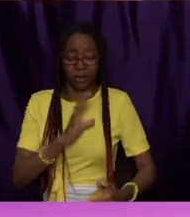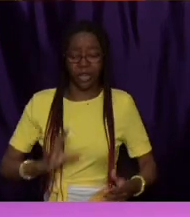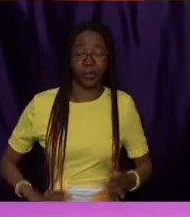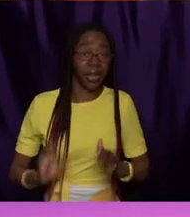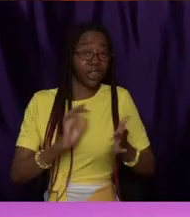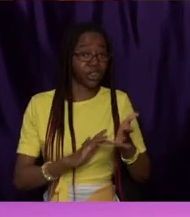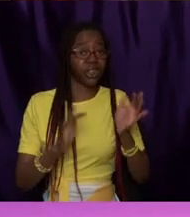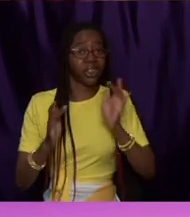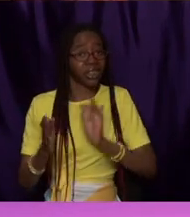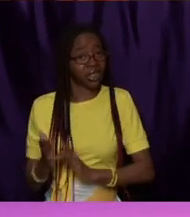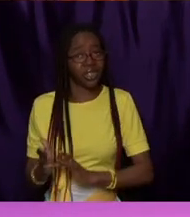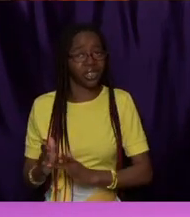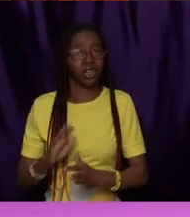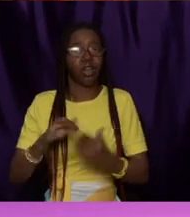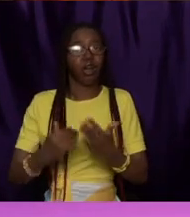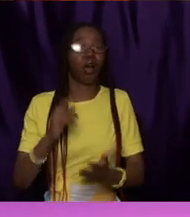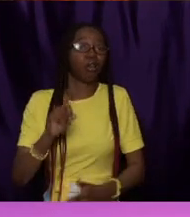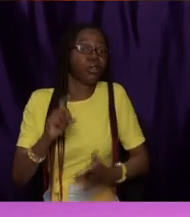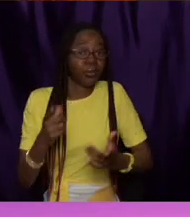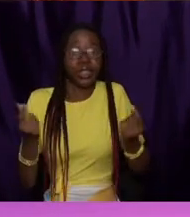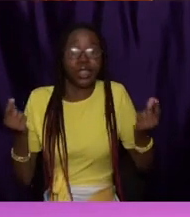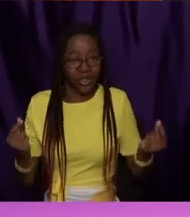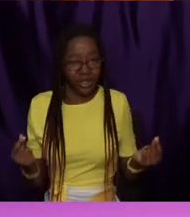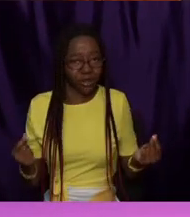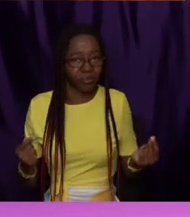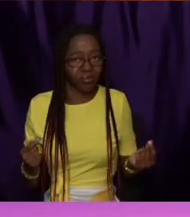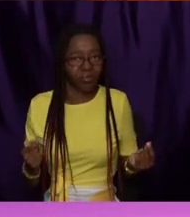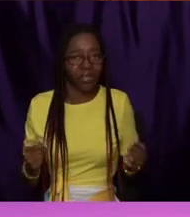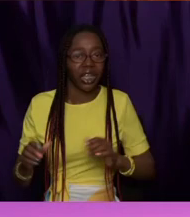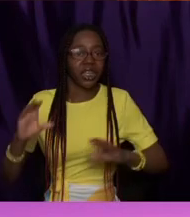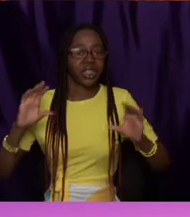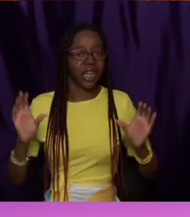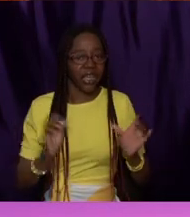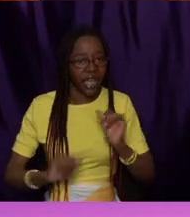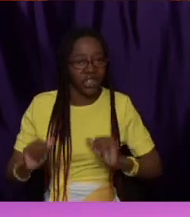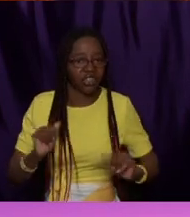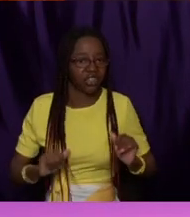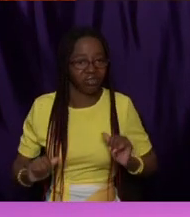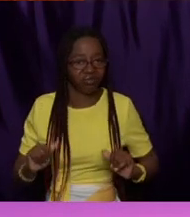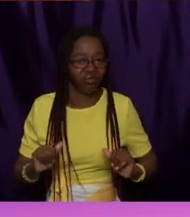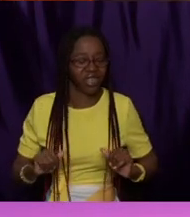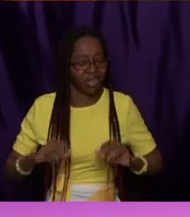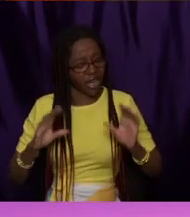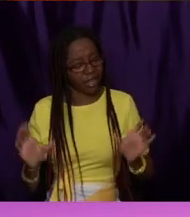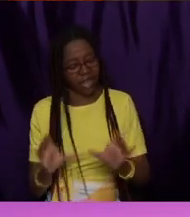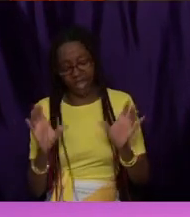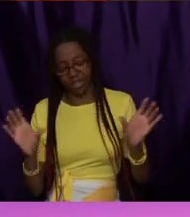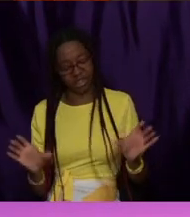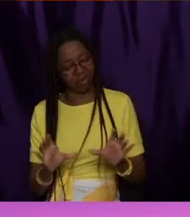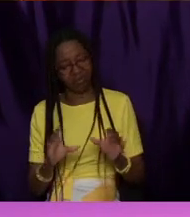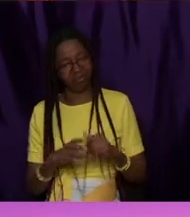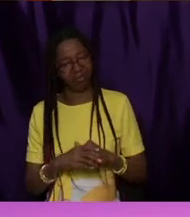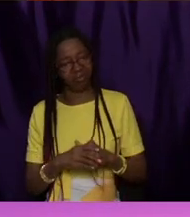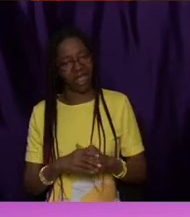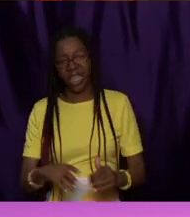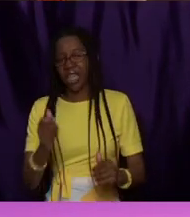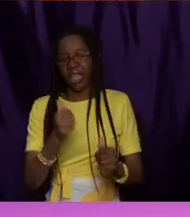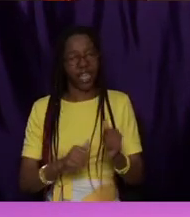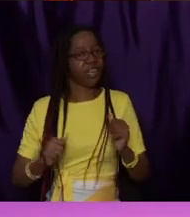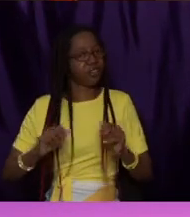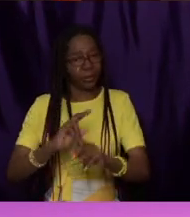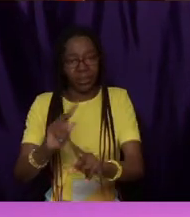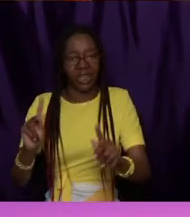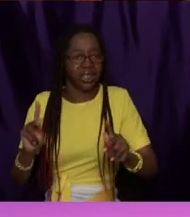Christ Jesus. All you gotta do is take action. Take action. Every